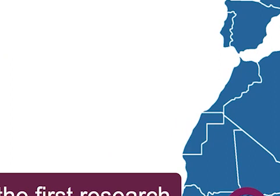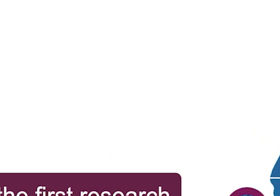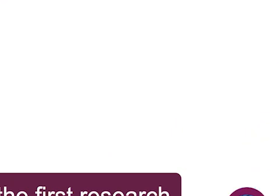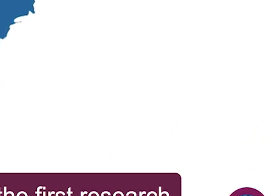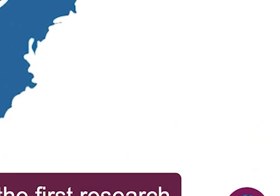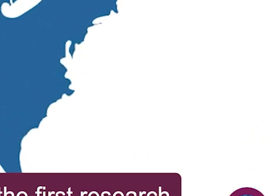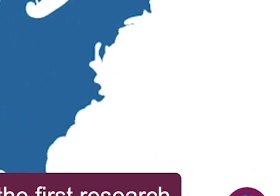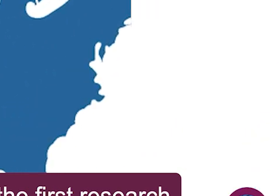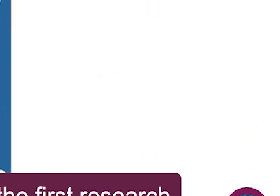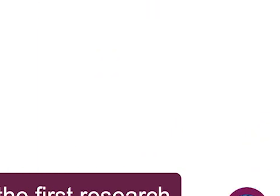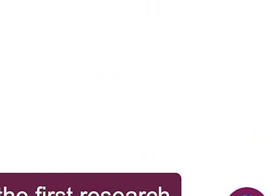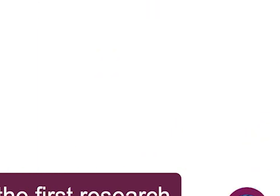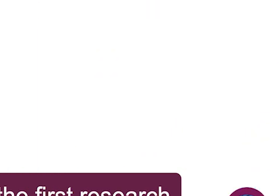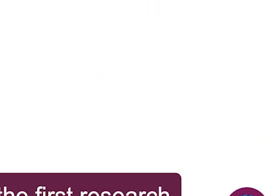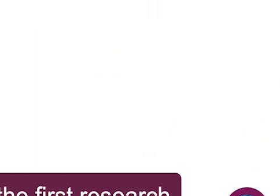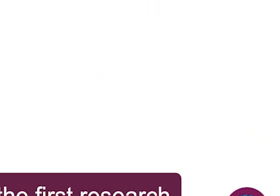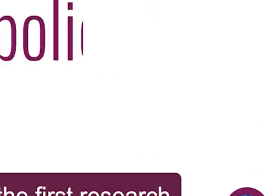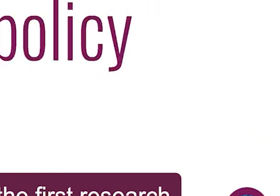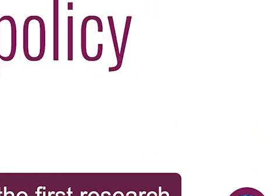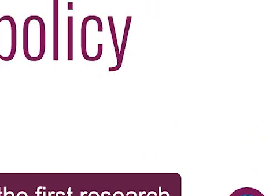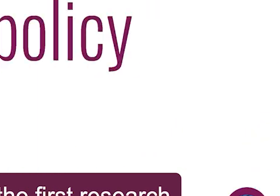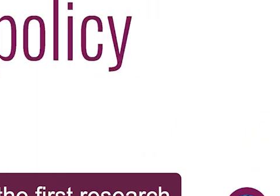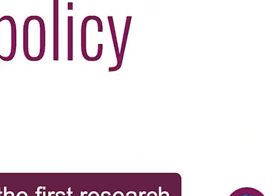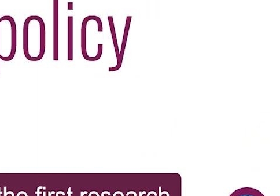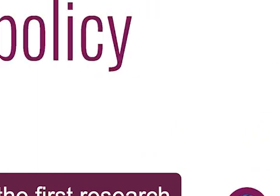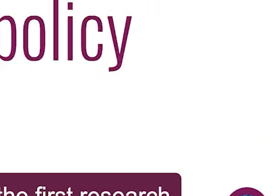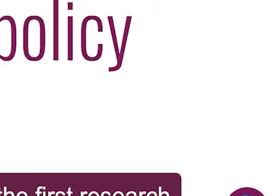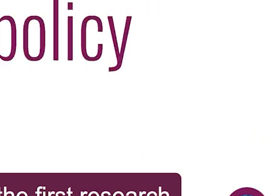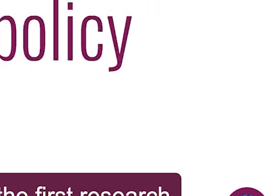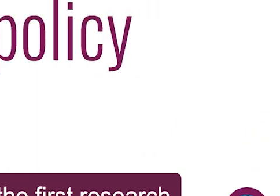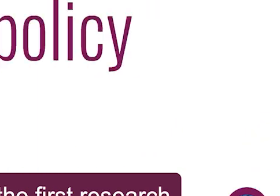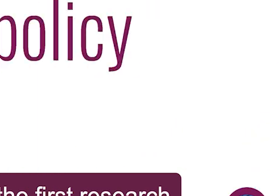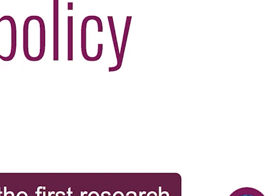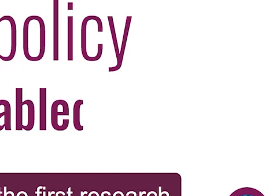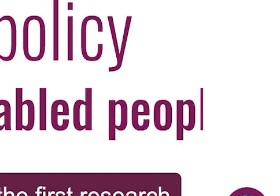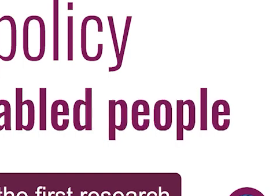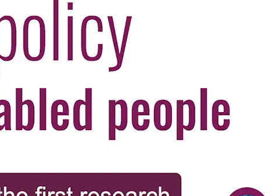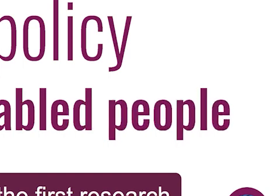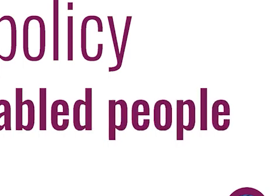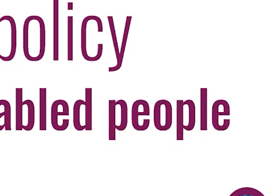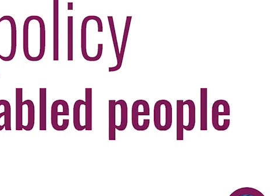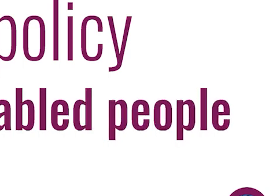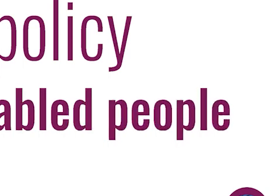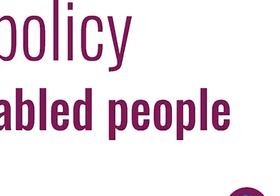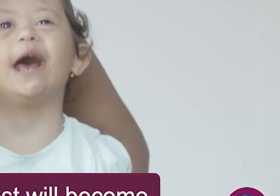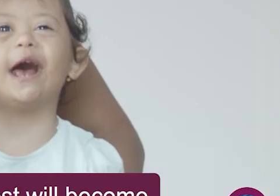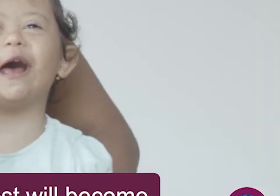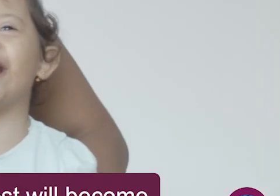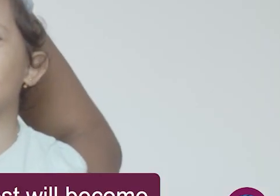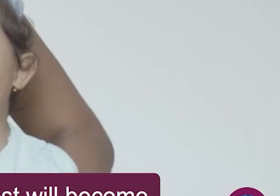in the U.S. since 1983, WID is one of the first research and policy organizations continually led by disabled